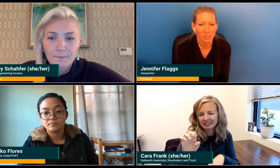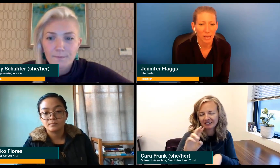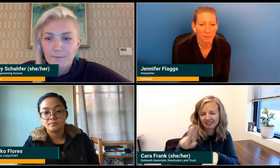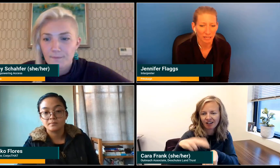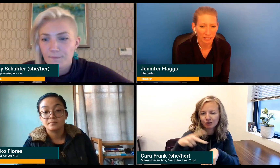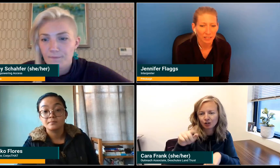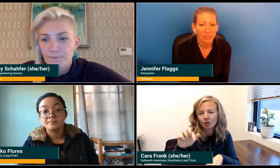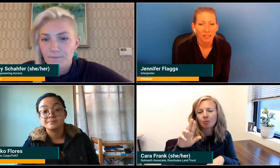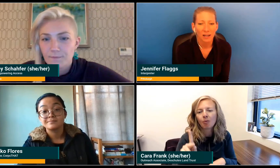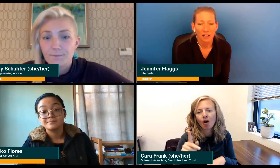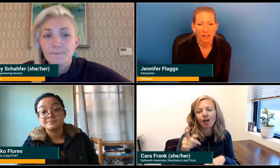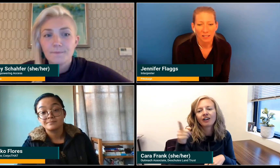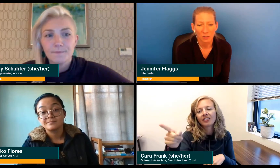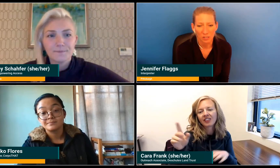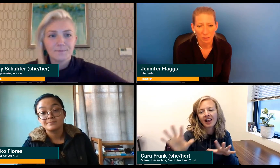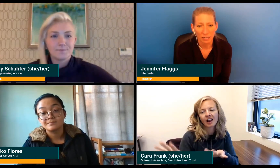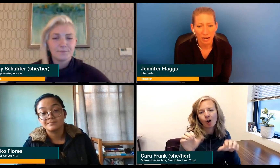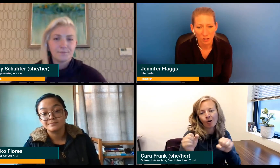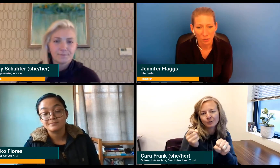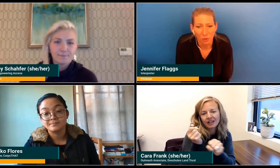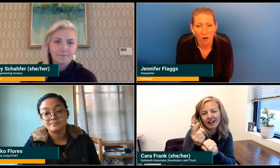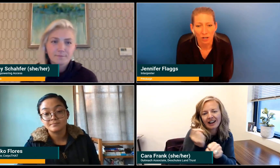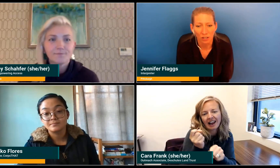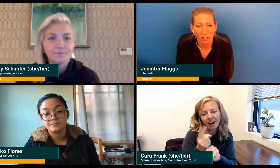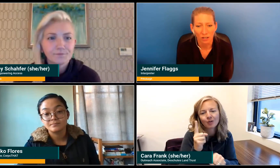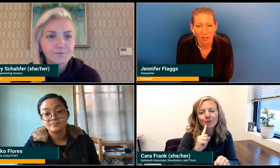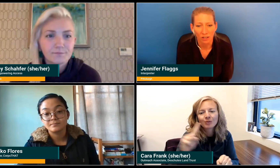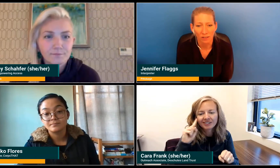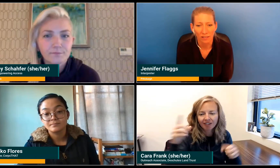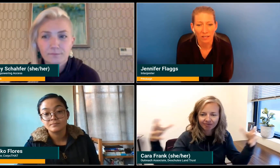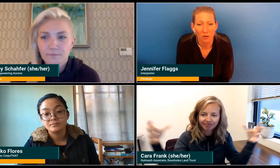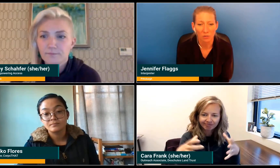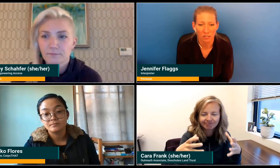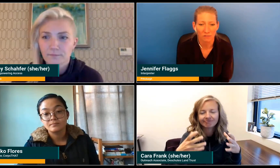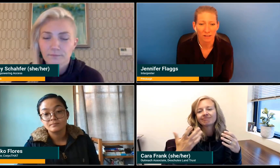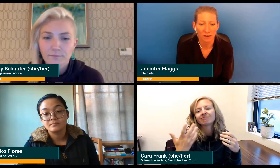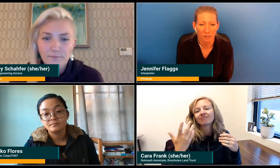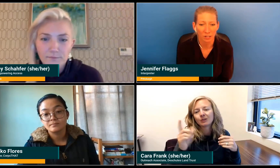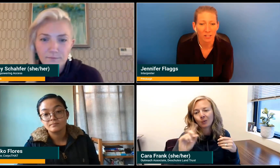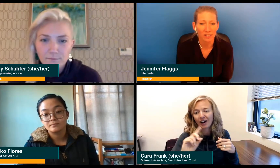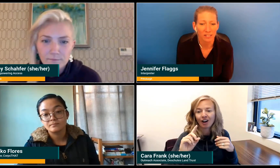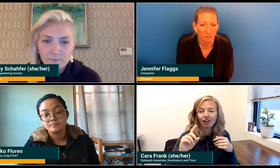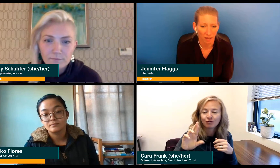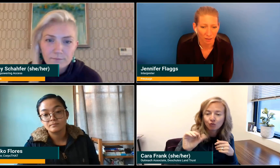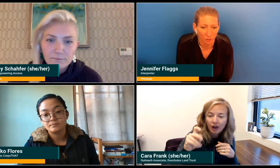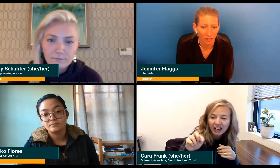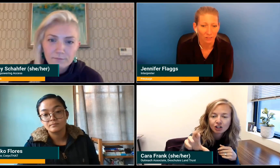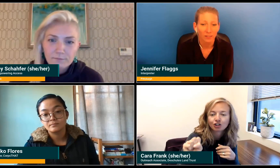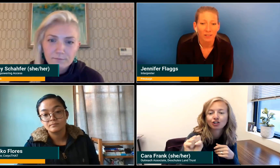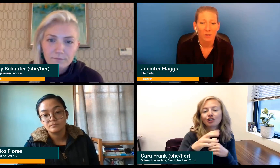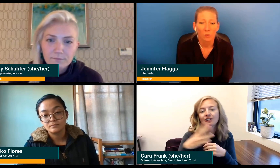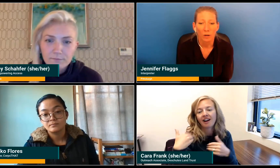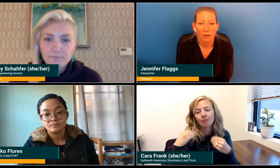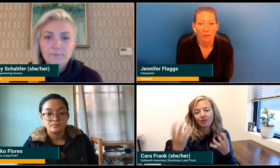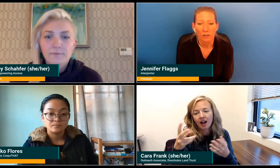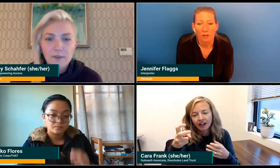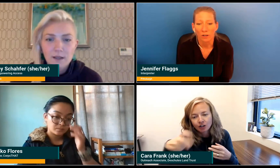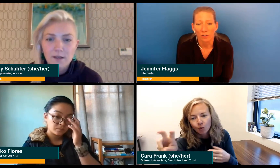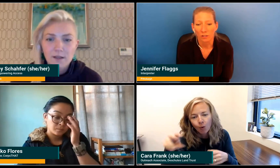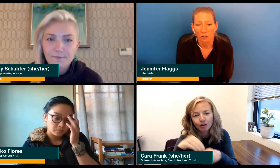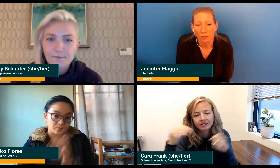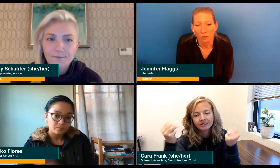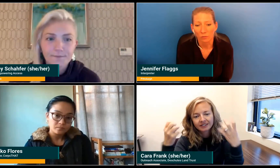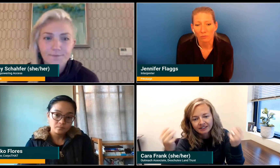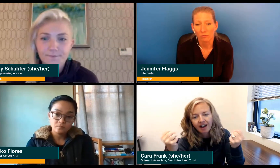in Yosemite National Park. They host an event every year that's a deaf gathering, where there